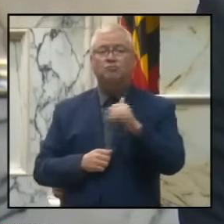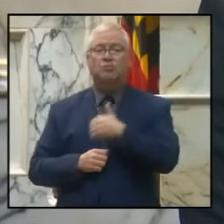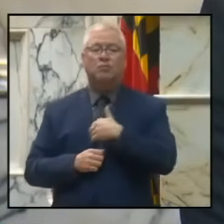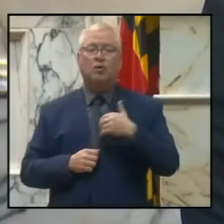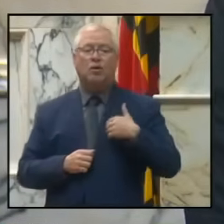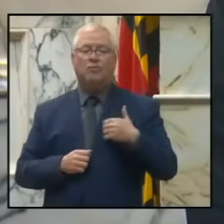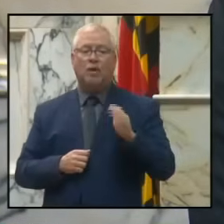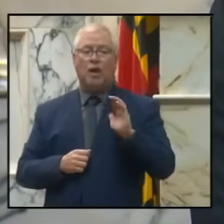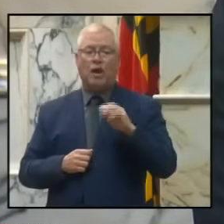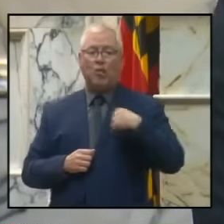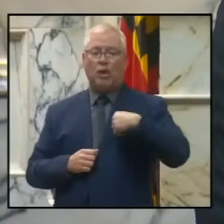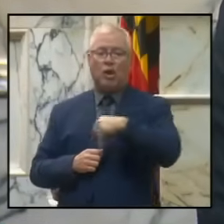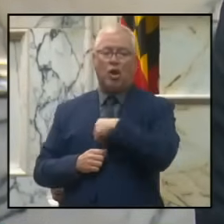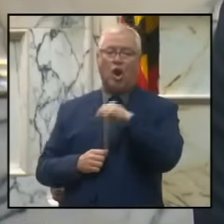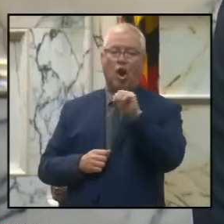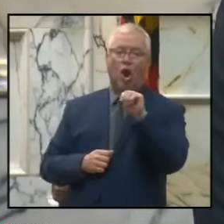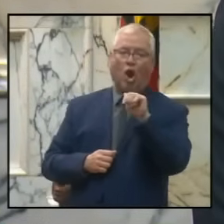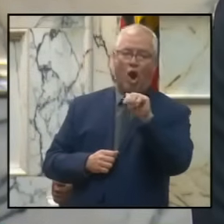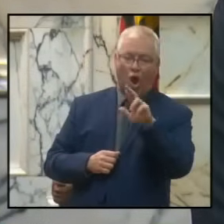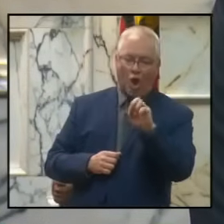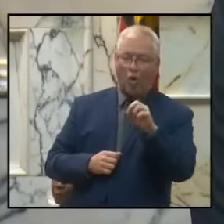a nonprofit that, yes,